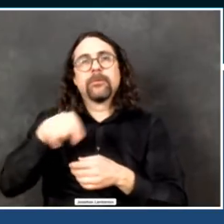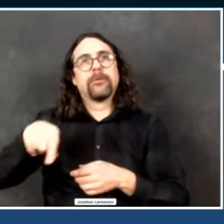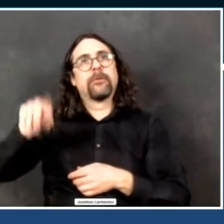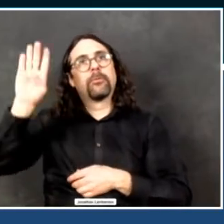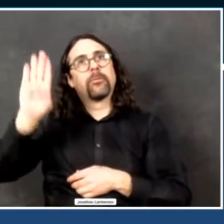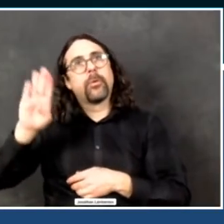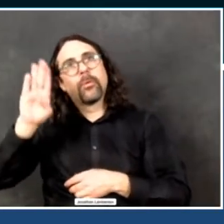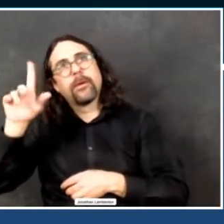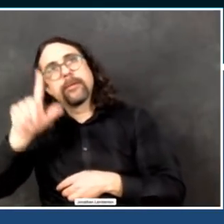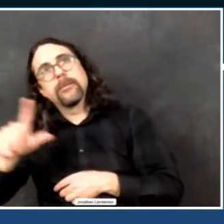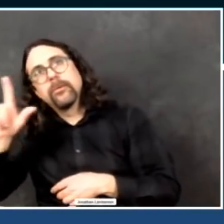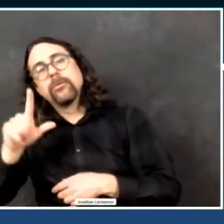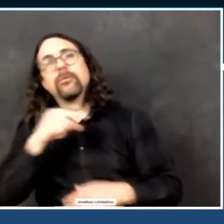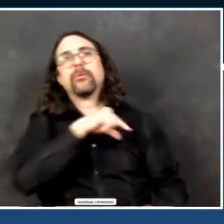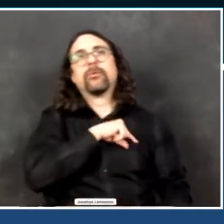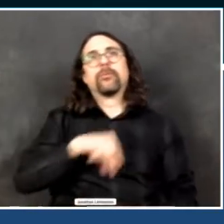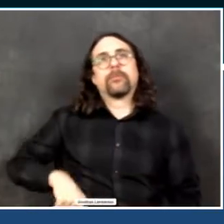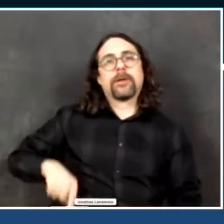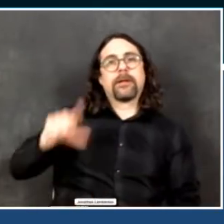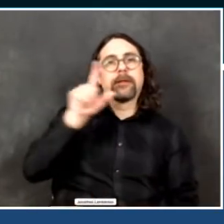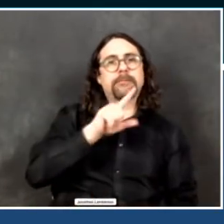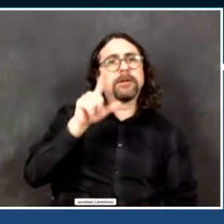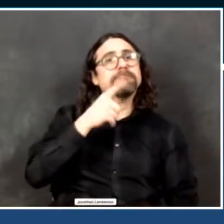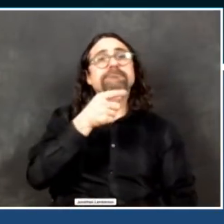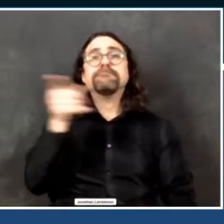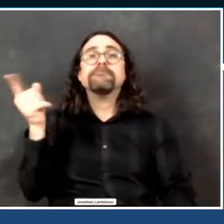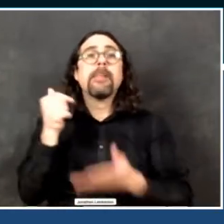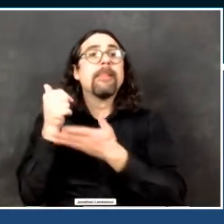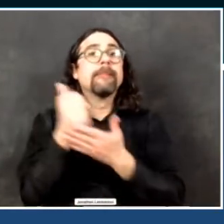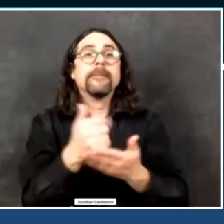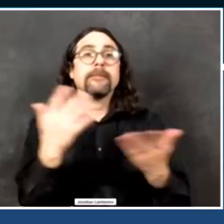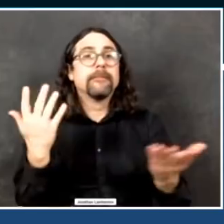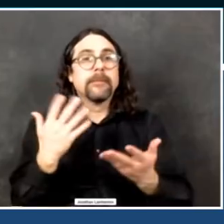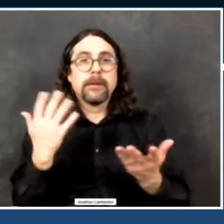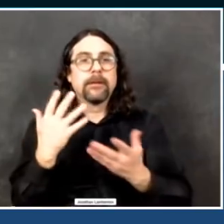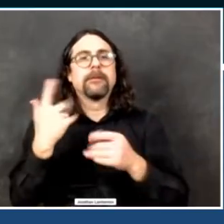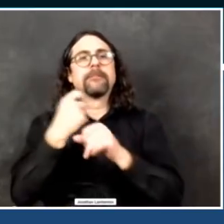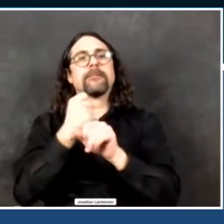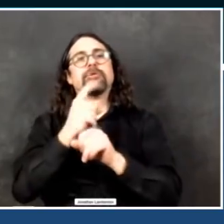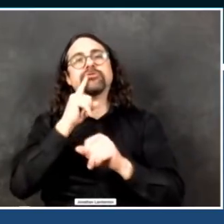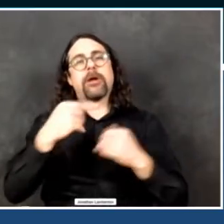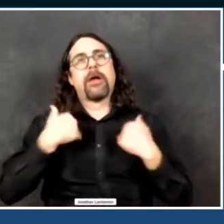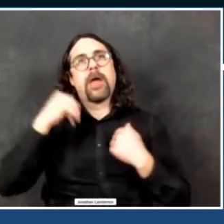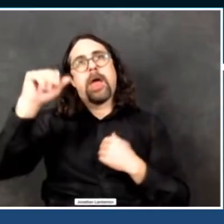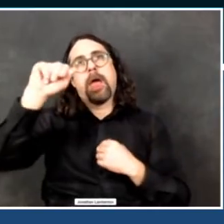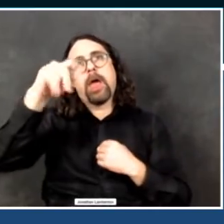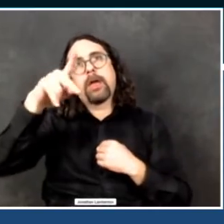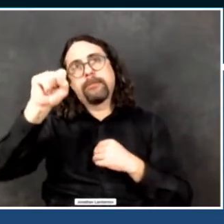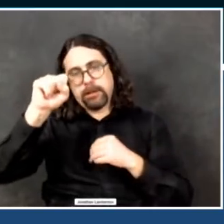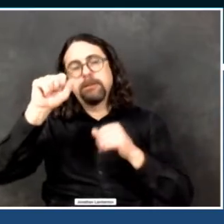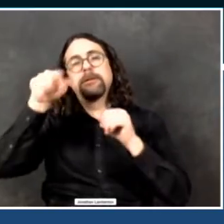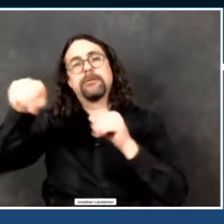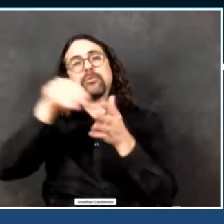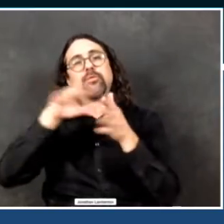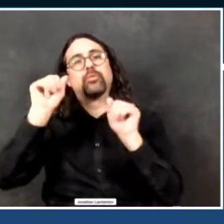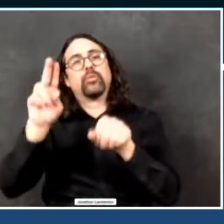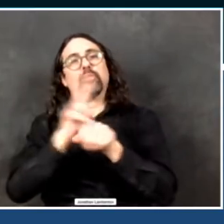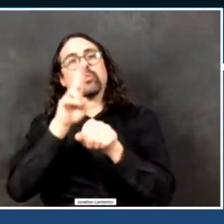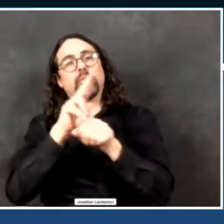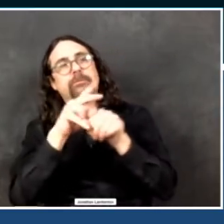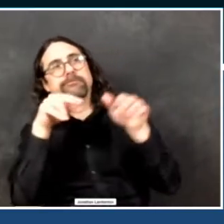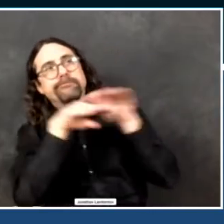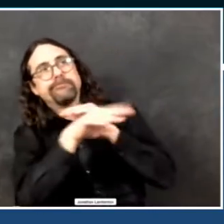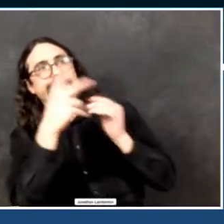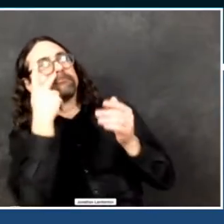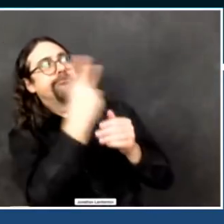of wonderful books they can use. So think about that for a moment. A lot of kids who would never have had that access at home, families